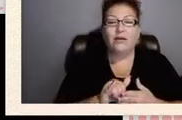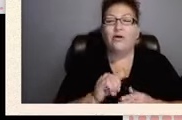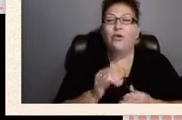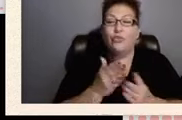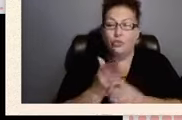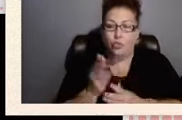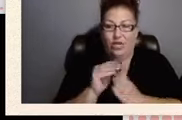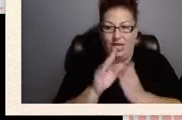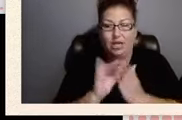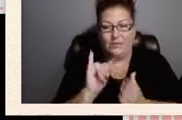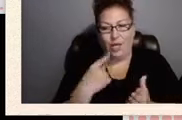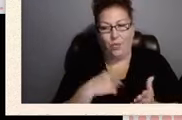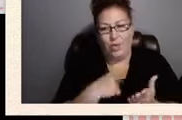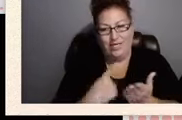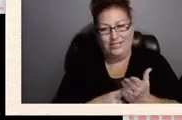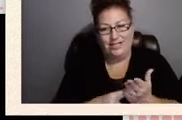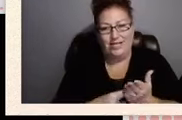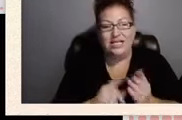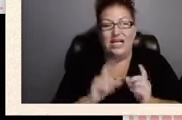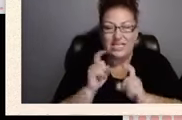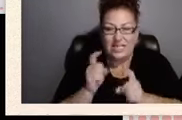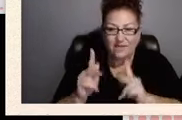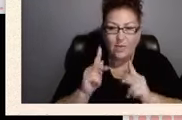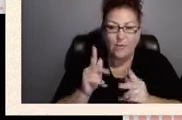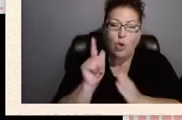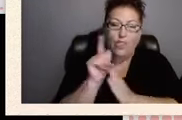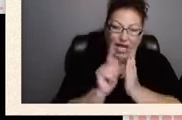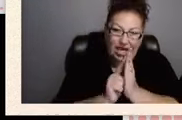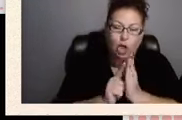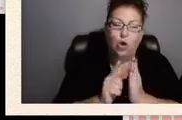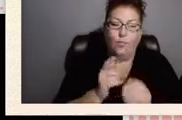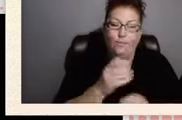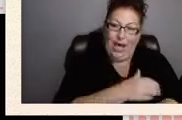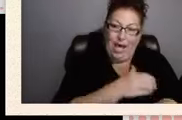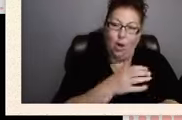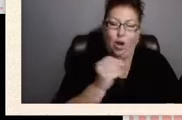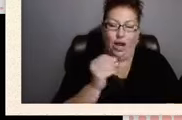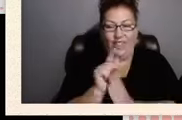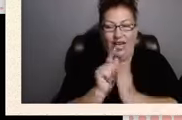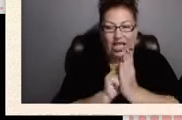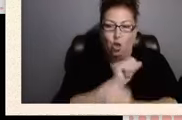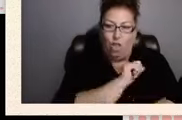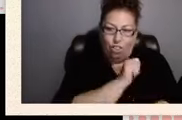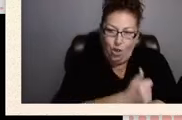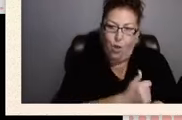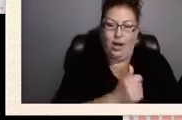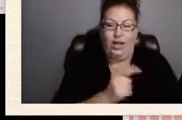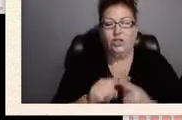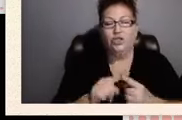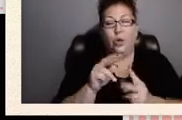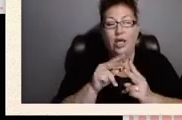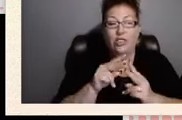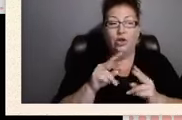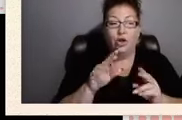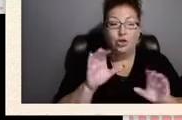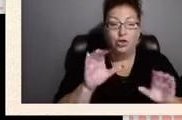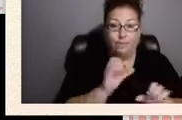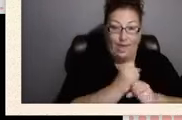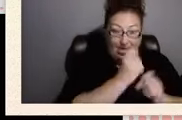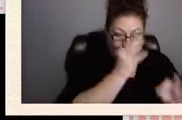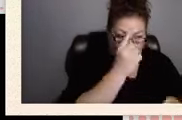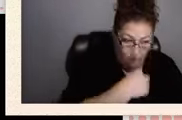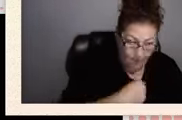to give people the legal power and the legal authority to either act on my behalf or help